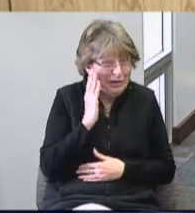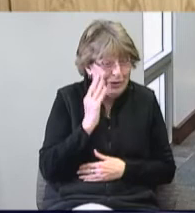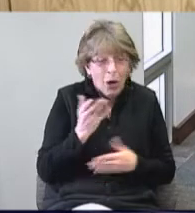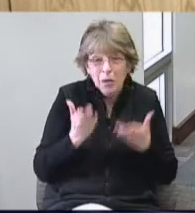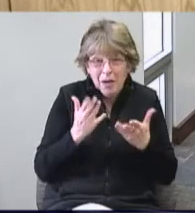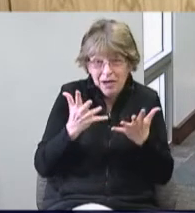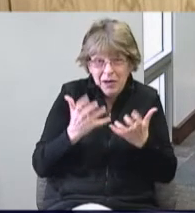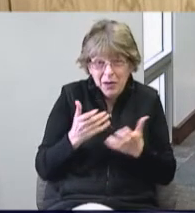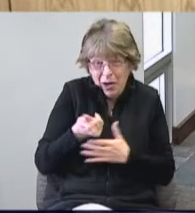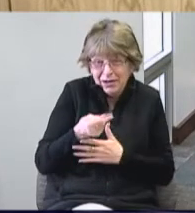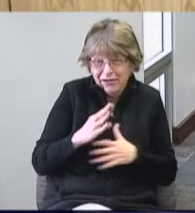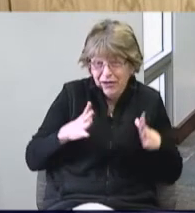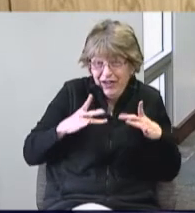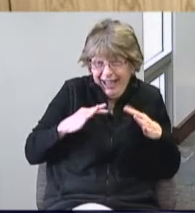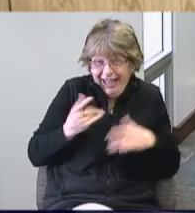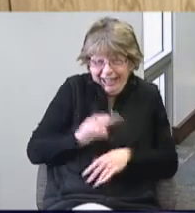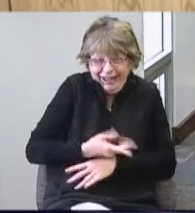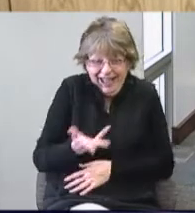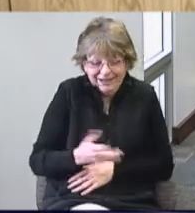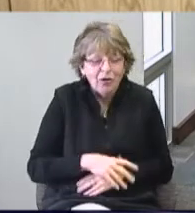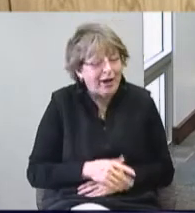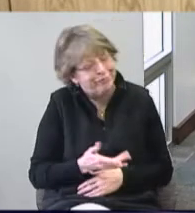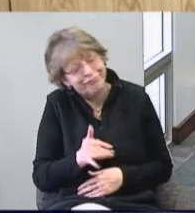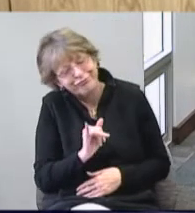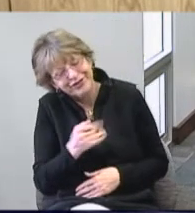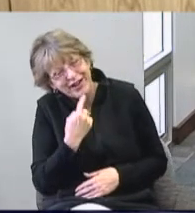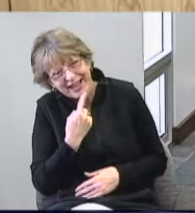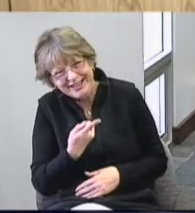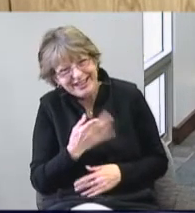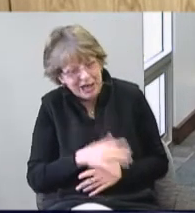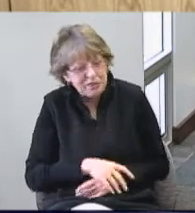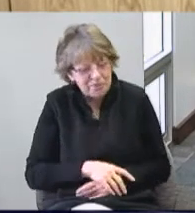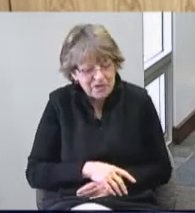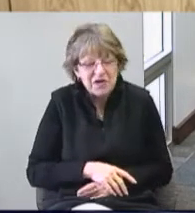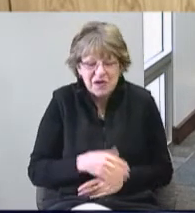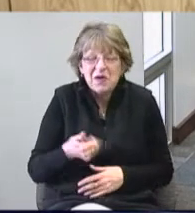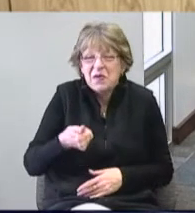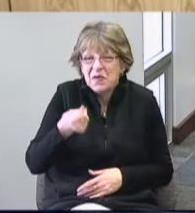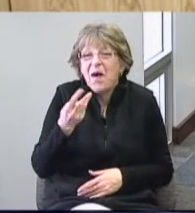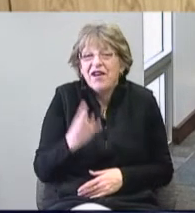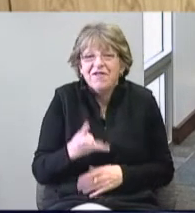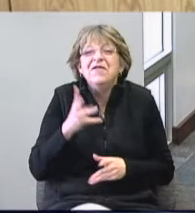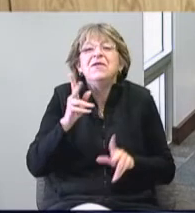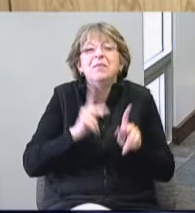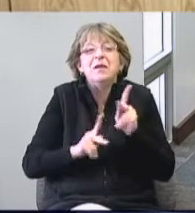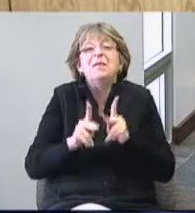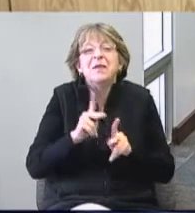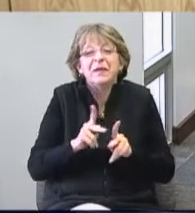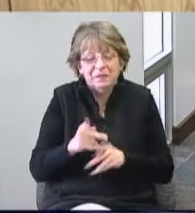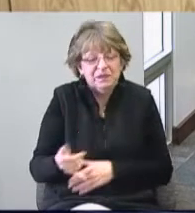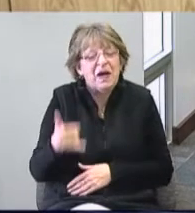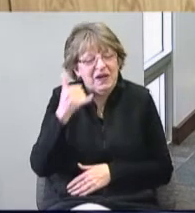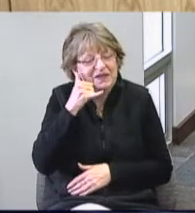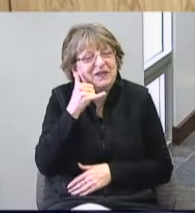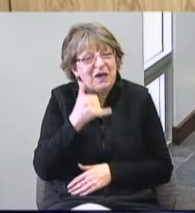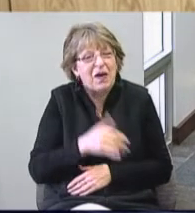Like I said, Yeah. they've had several conversations with people already on it, so Okay, on I'm the sure. letters that were. I'm sure they